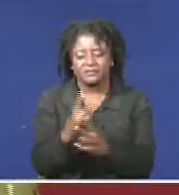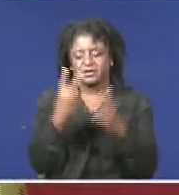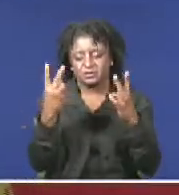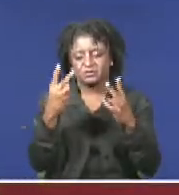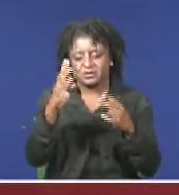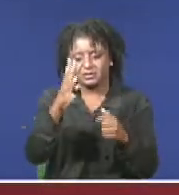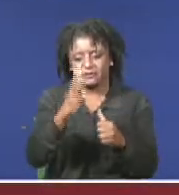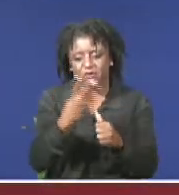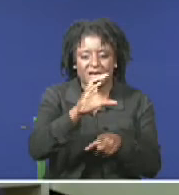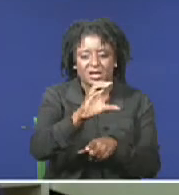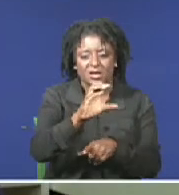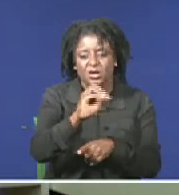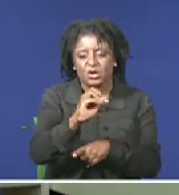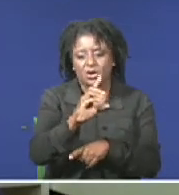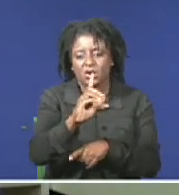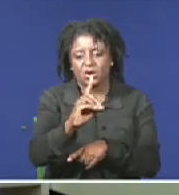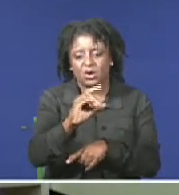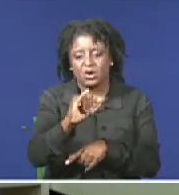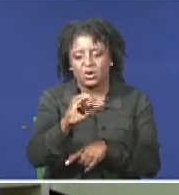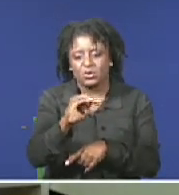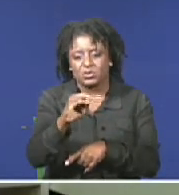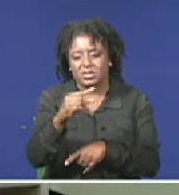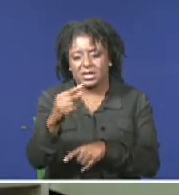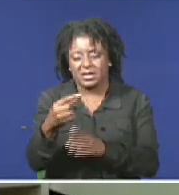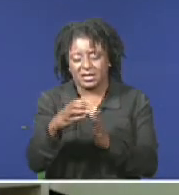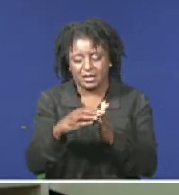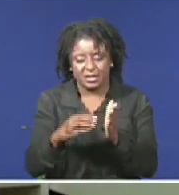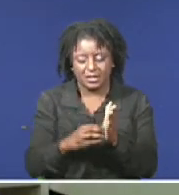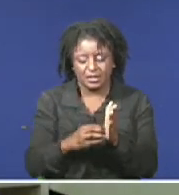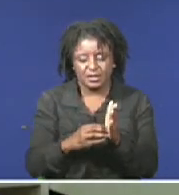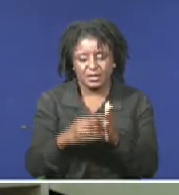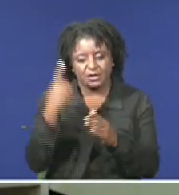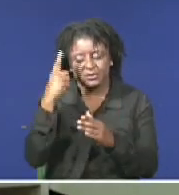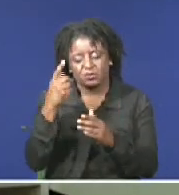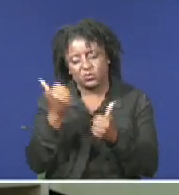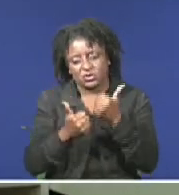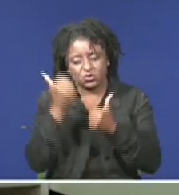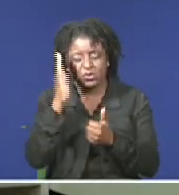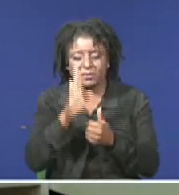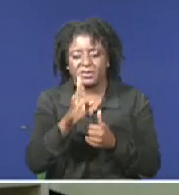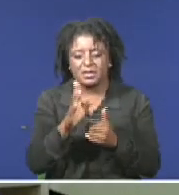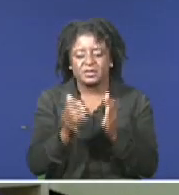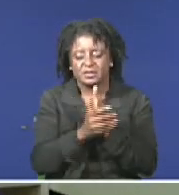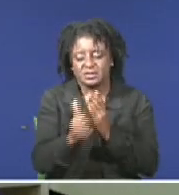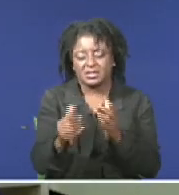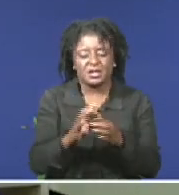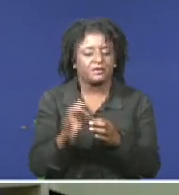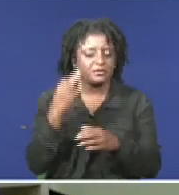title in the recently held Lego League tournament on the weekend. C.S. Gatterley tells us tonight their eyes are now set on